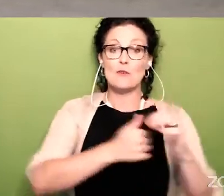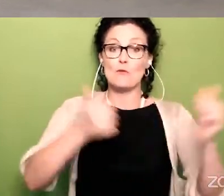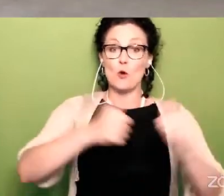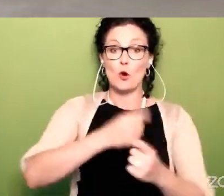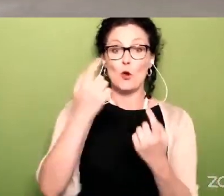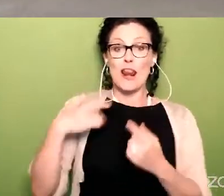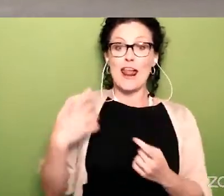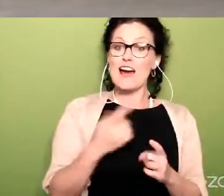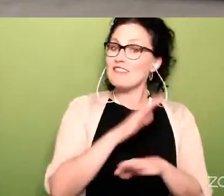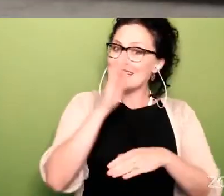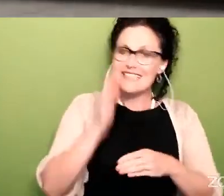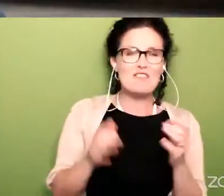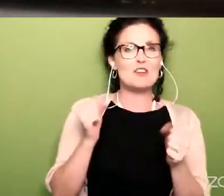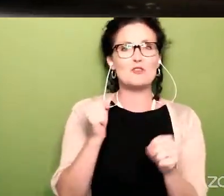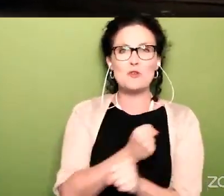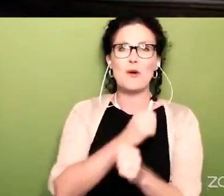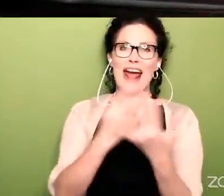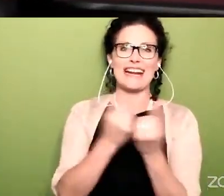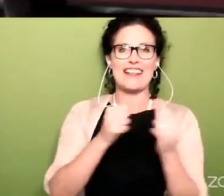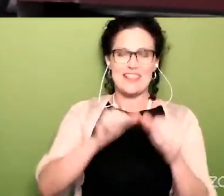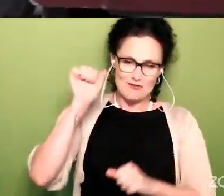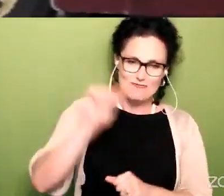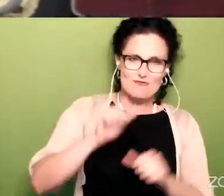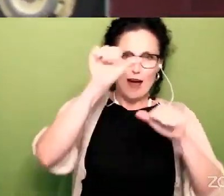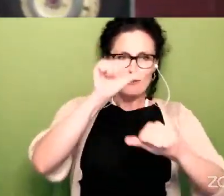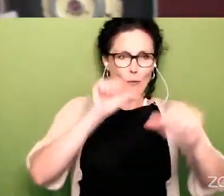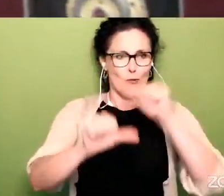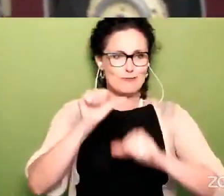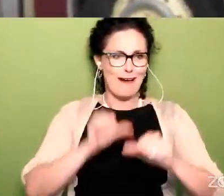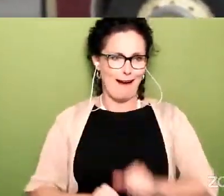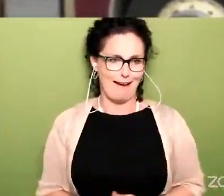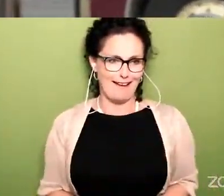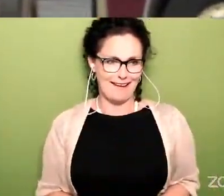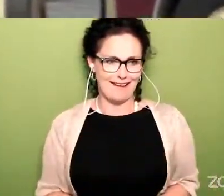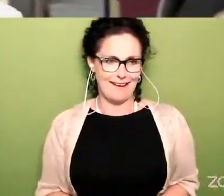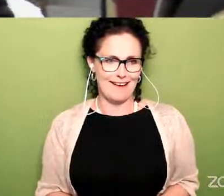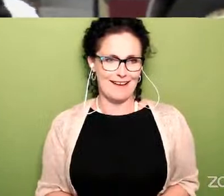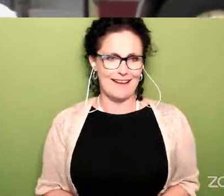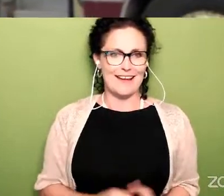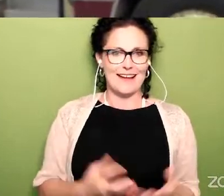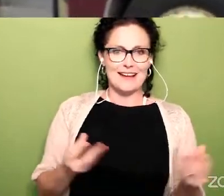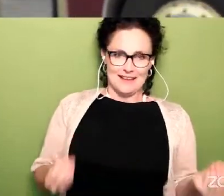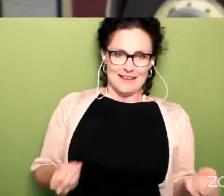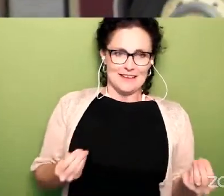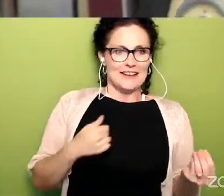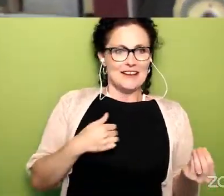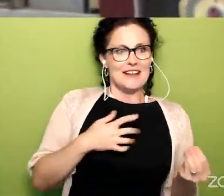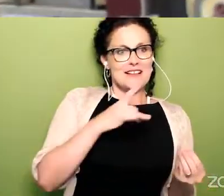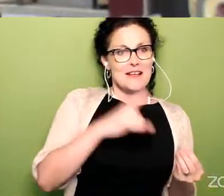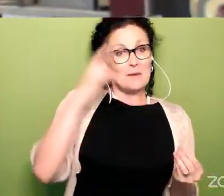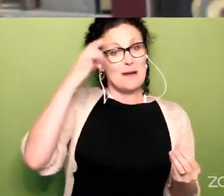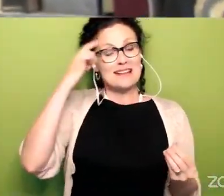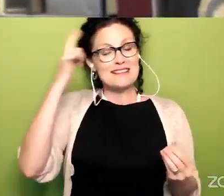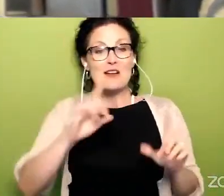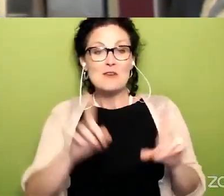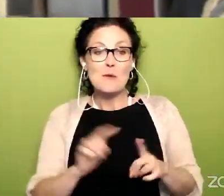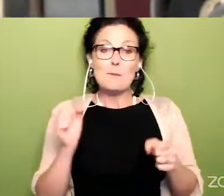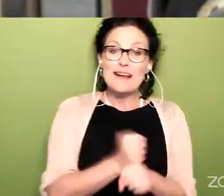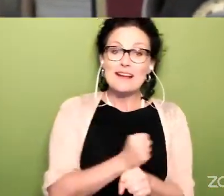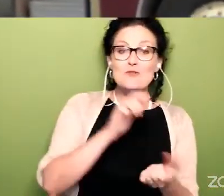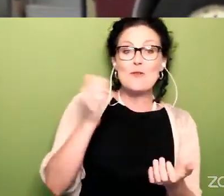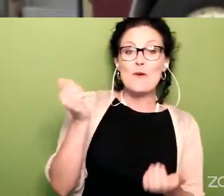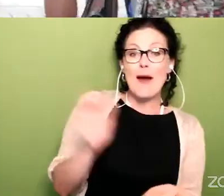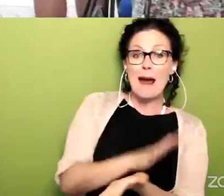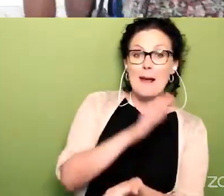Look at this ground, shining like it is made of gold. Look at the trees, Balbir, and listen how the